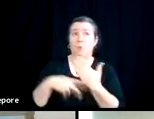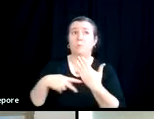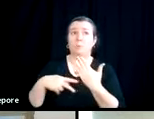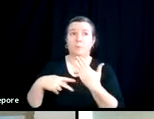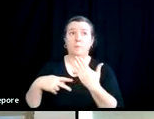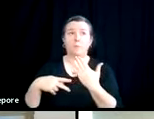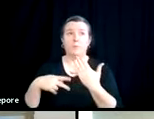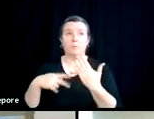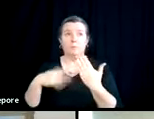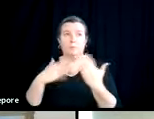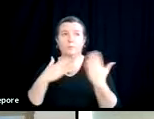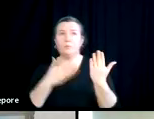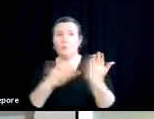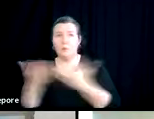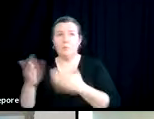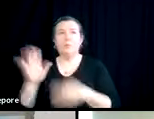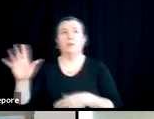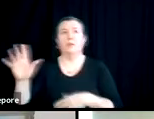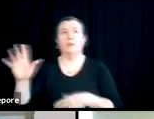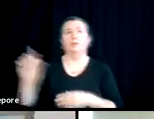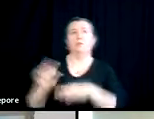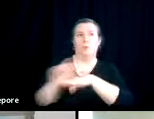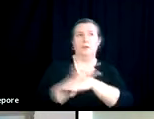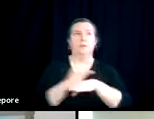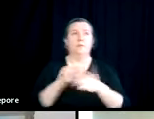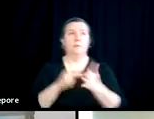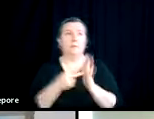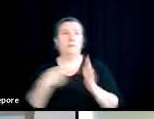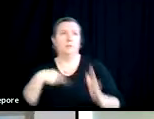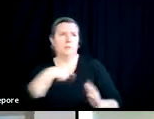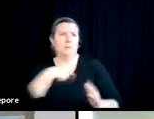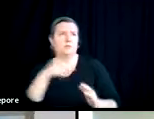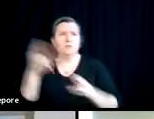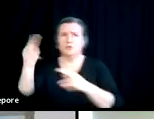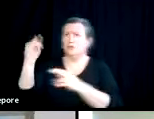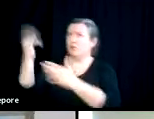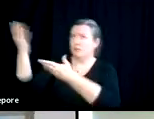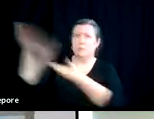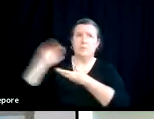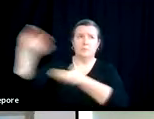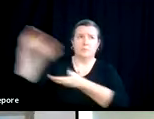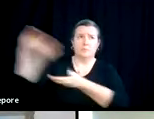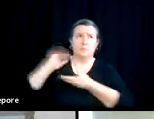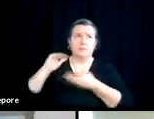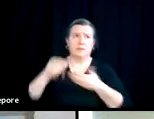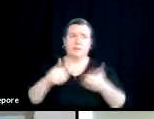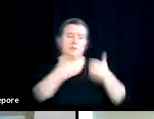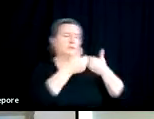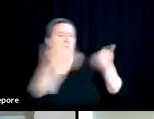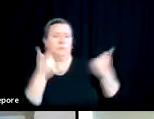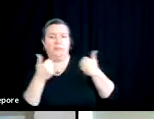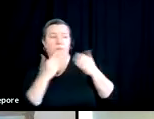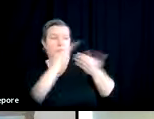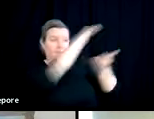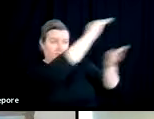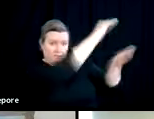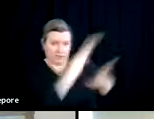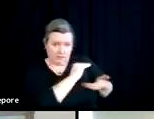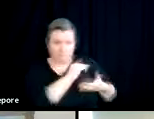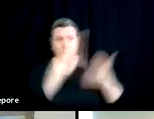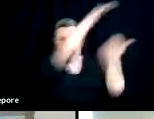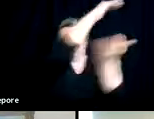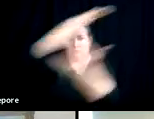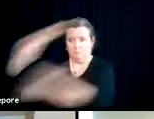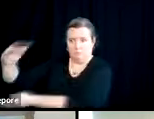so it will be on top of what our state receives every week. As vaccine doses increase, we'll be able to open up